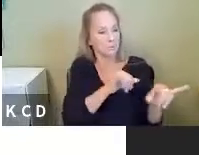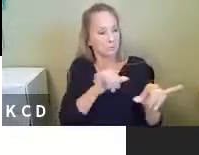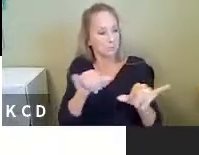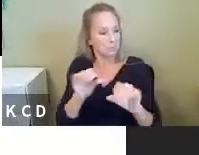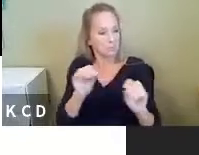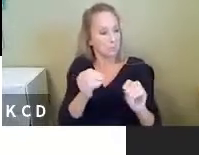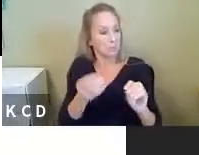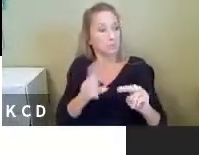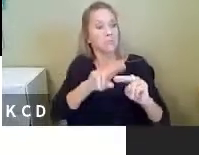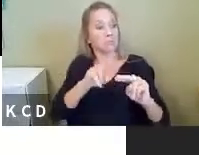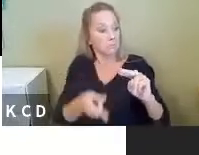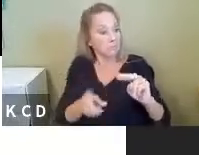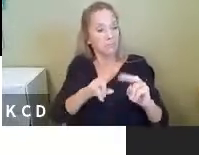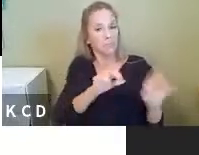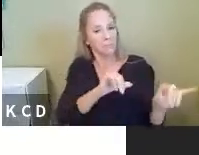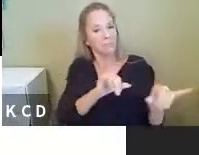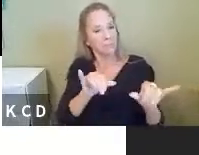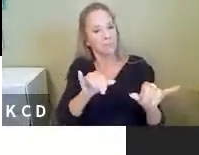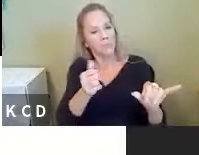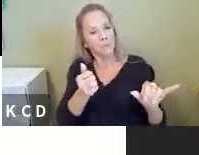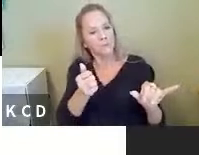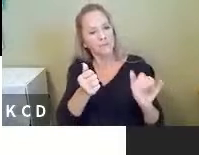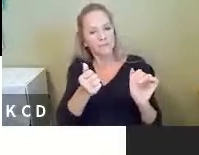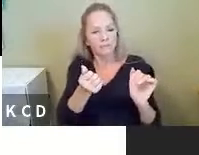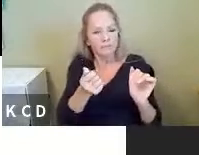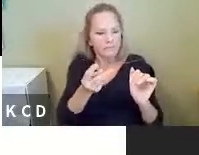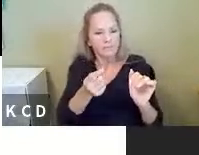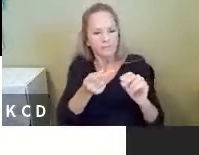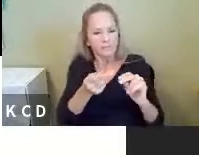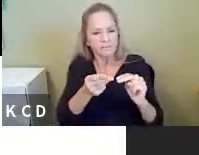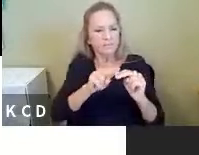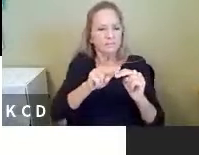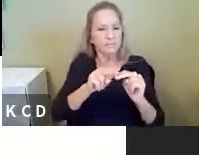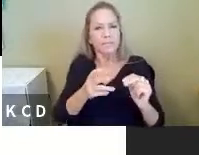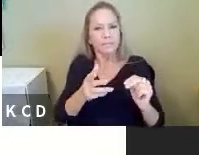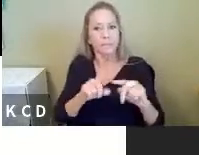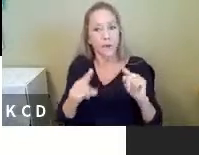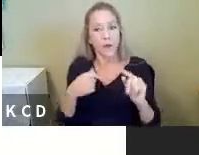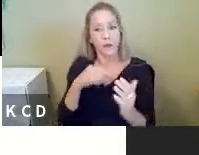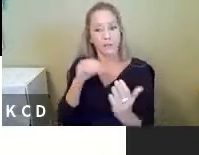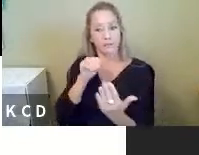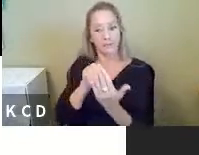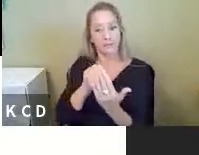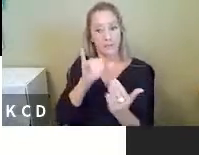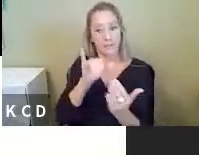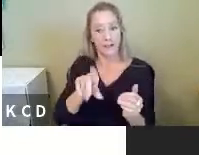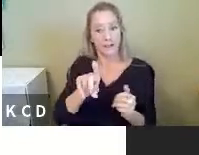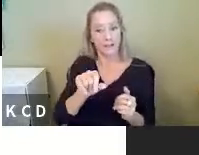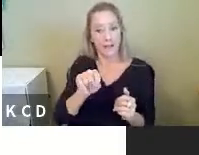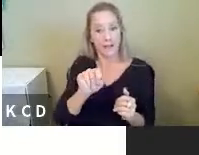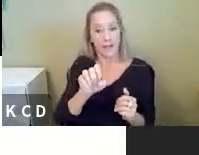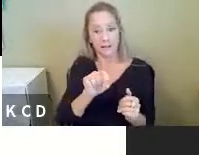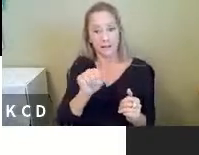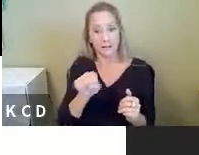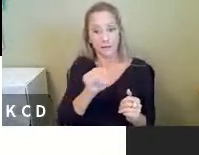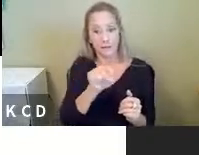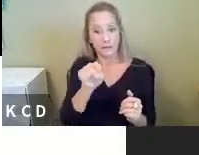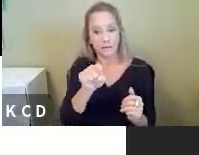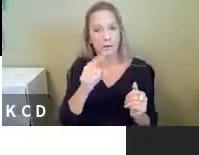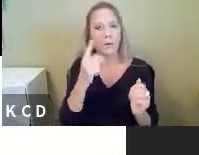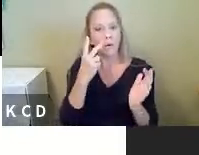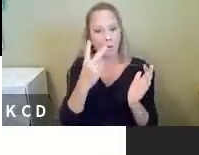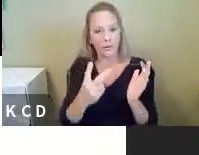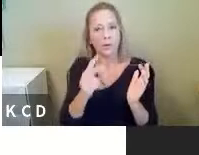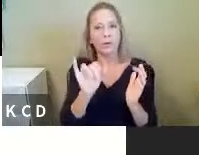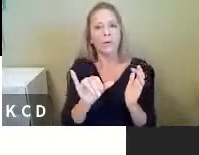some degree of an uptick. But I put those dates there just so you could kind of see how the first time